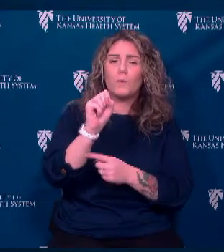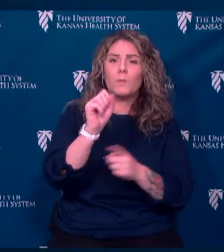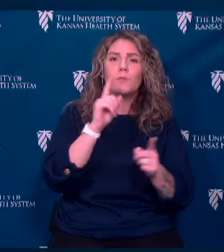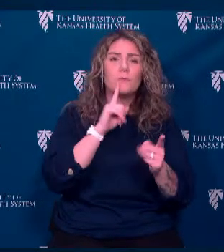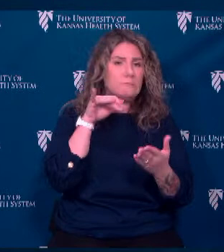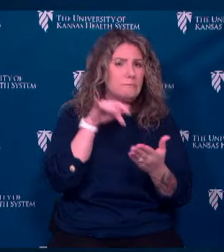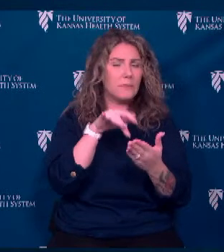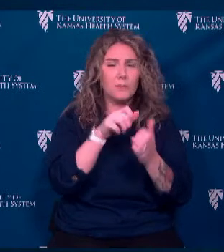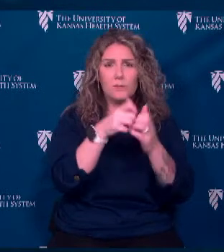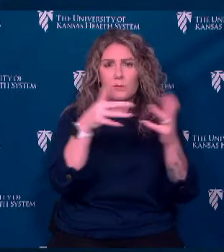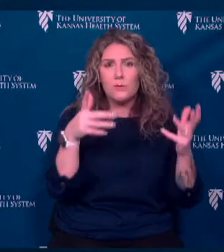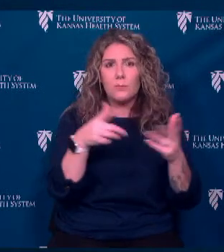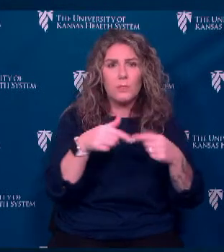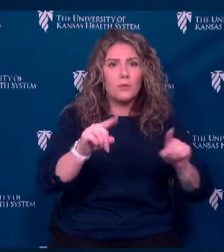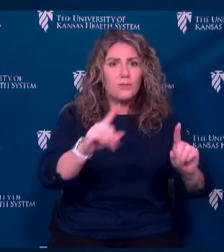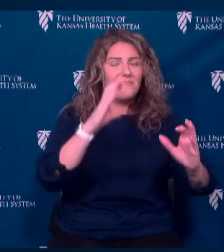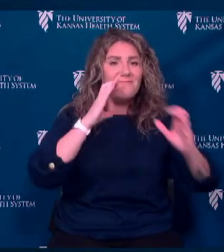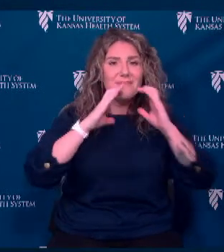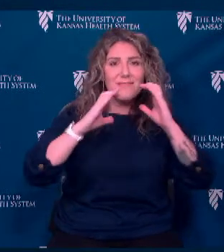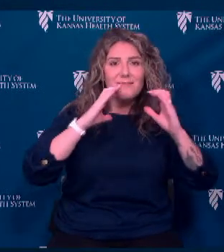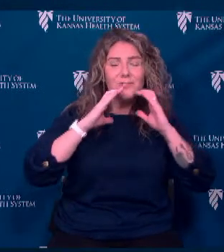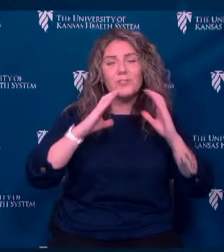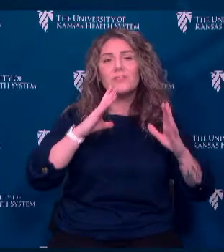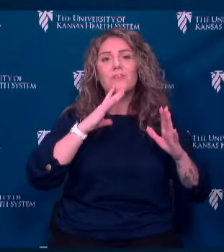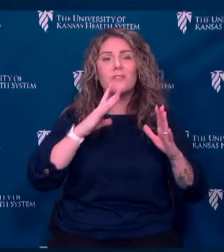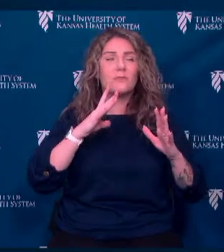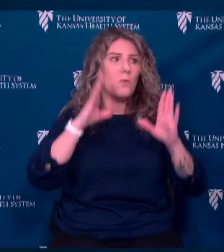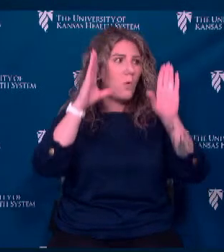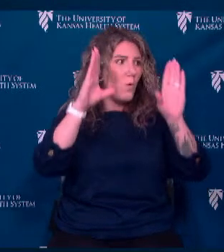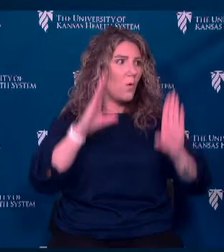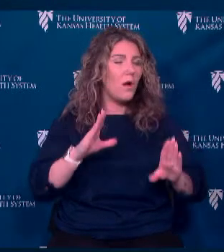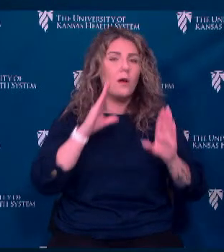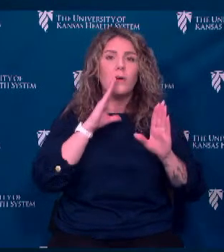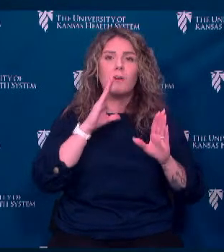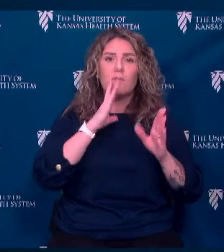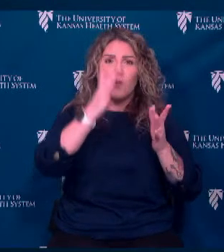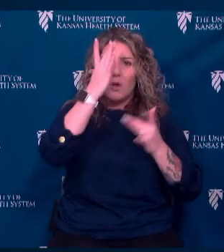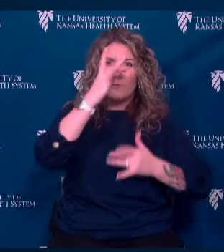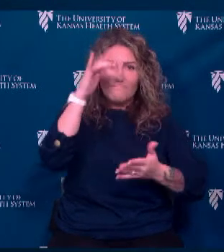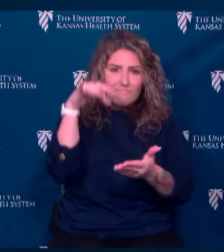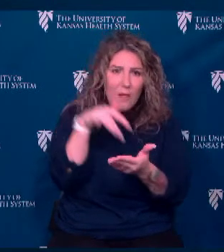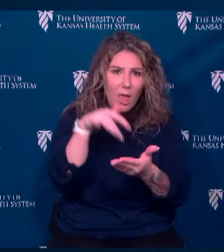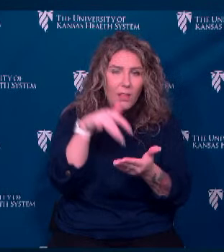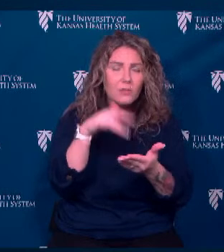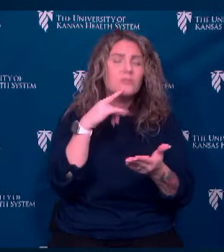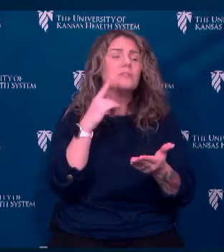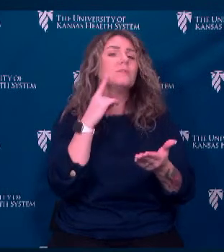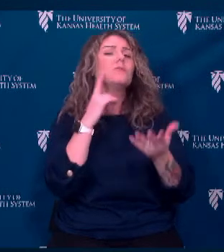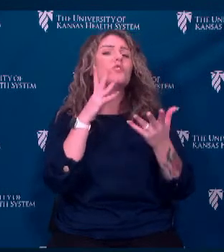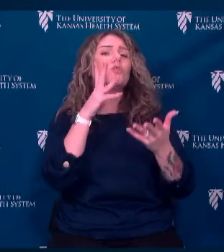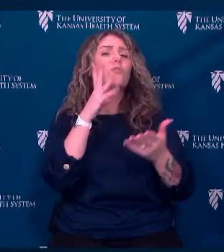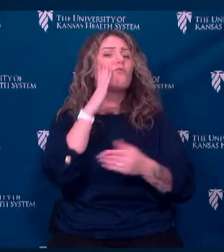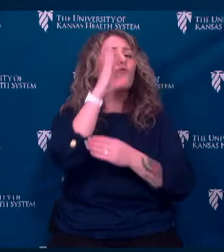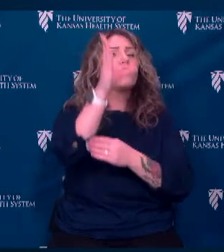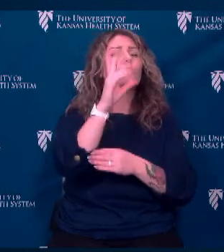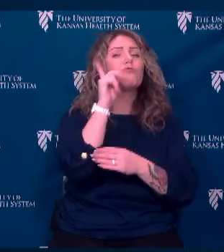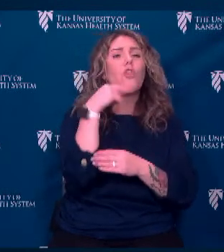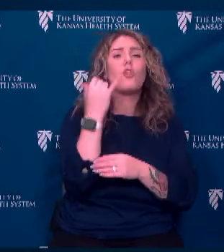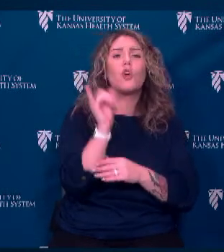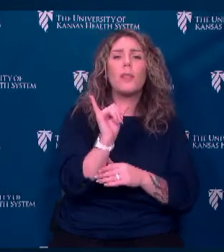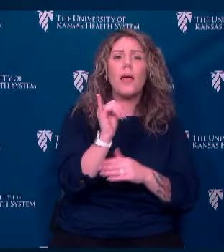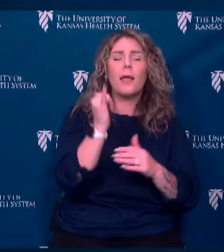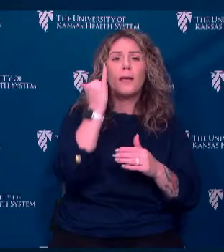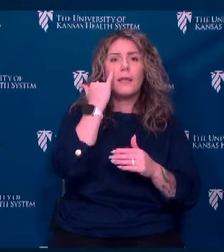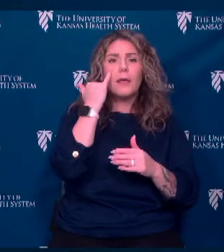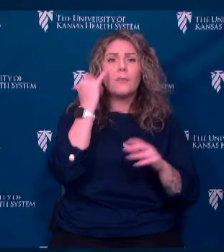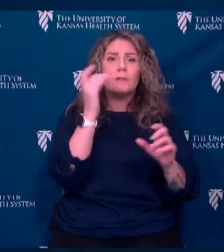our conversations you've got a great handle on the epidemiology of this. What's your sense of what the future is going to hold around, whether it's the stealth